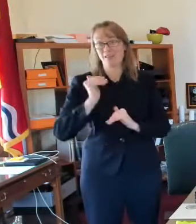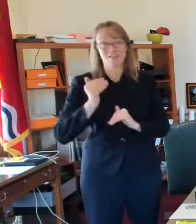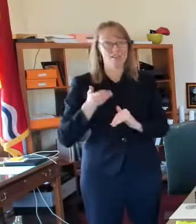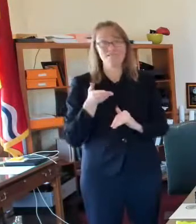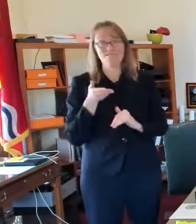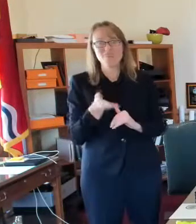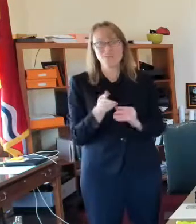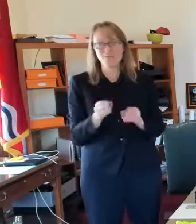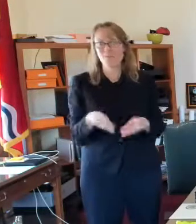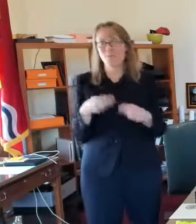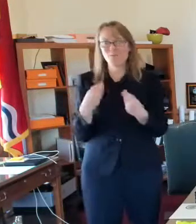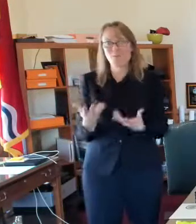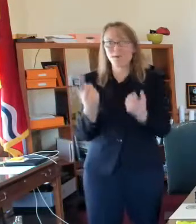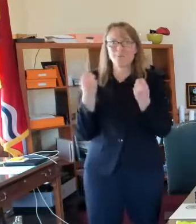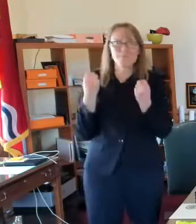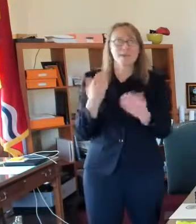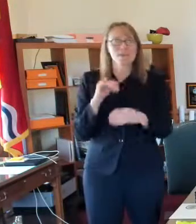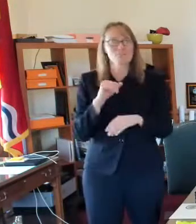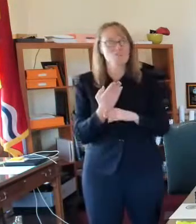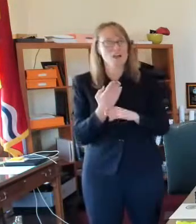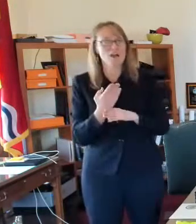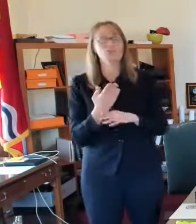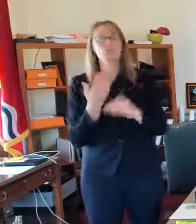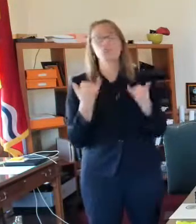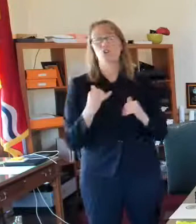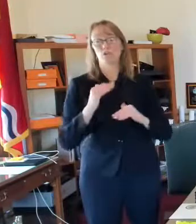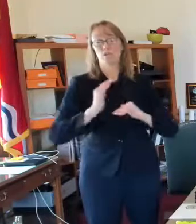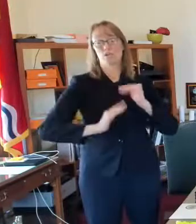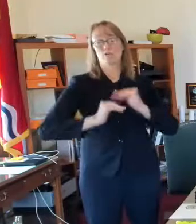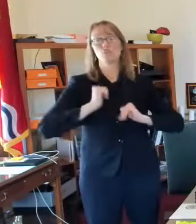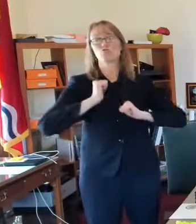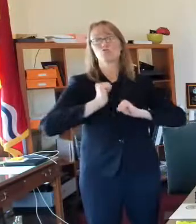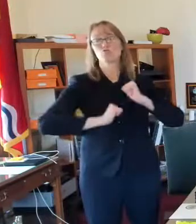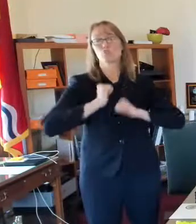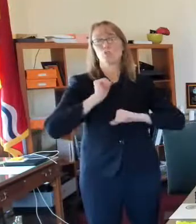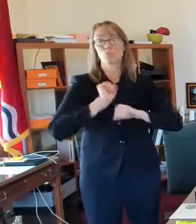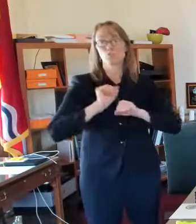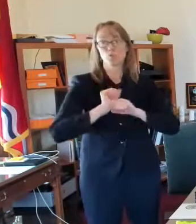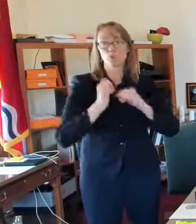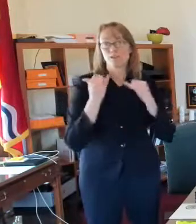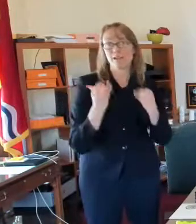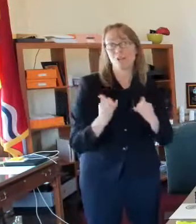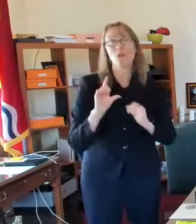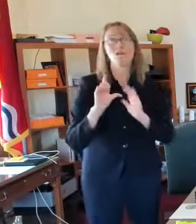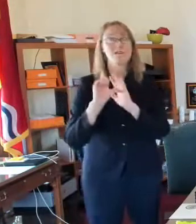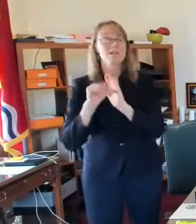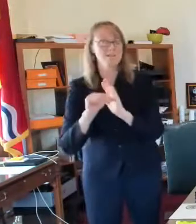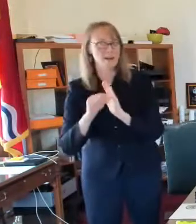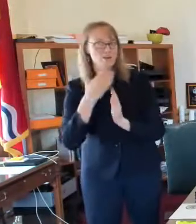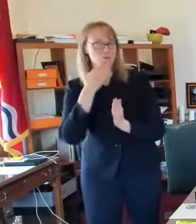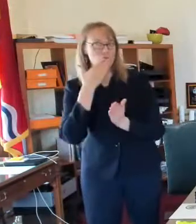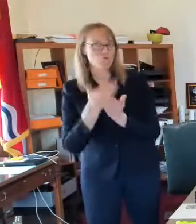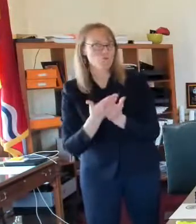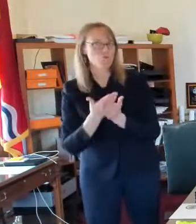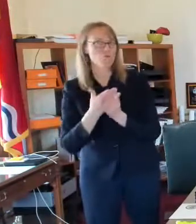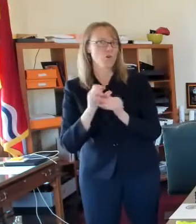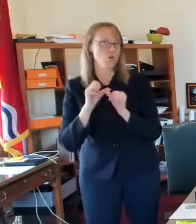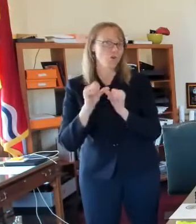jobs. It's construction jobs now. It's really good permanent jobs later. And by the way, for those who don't know,